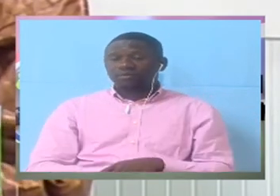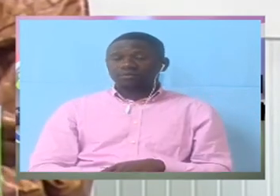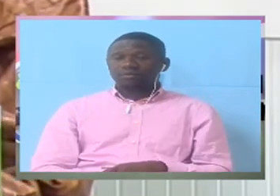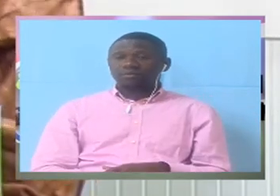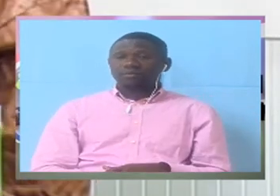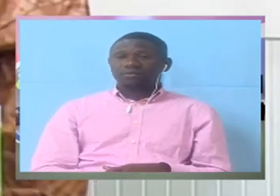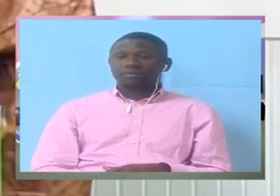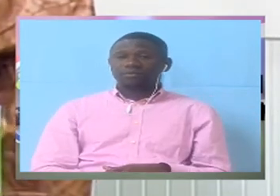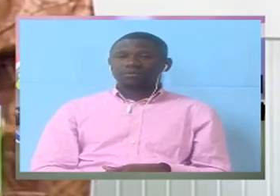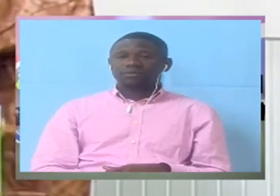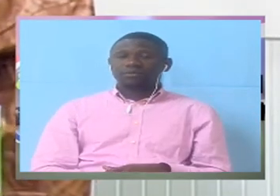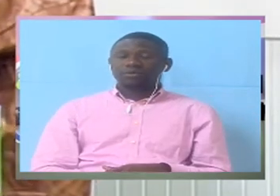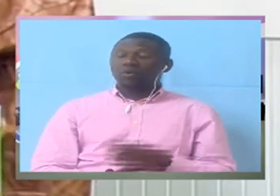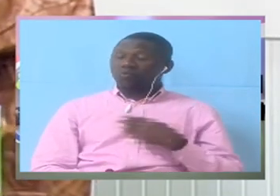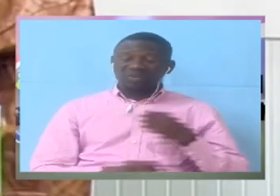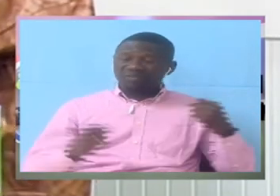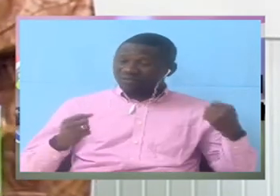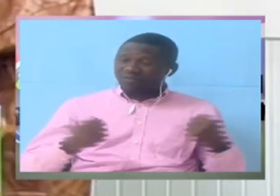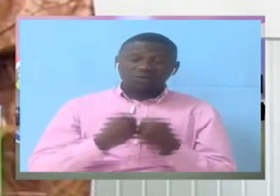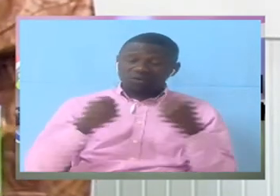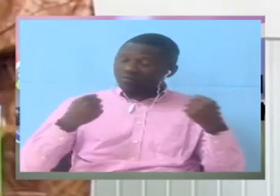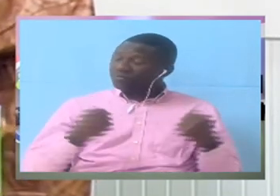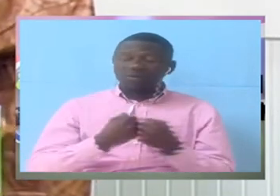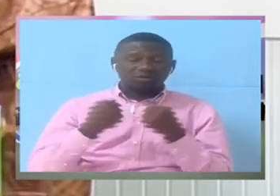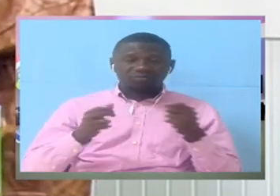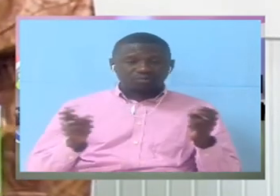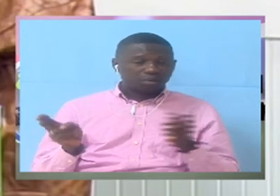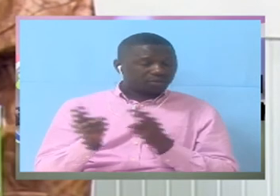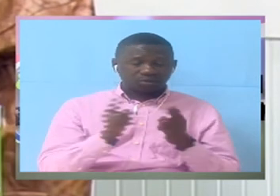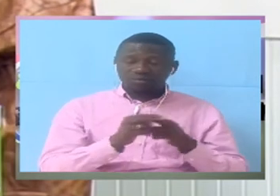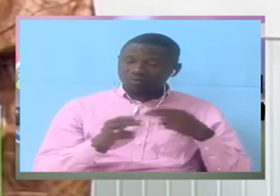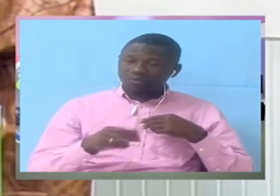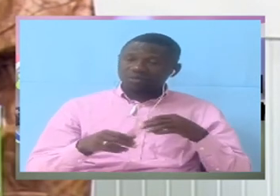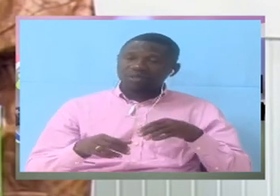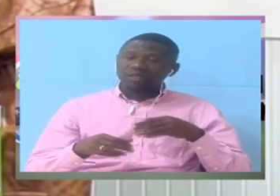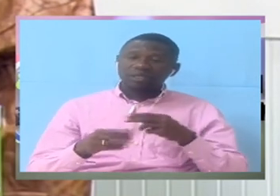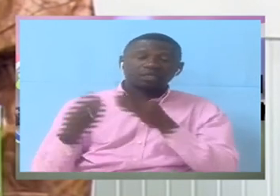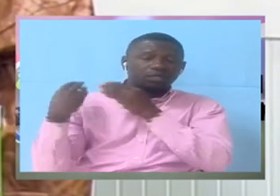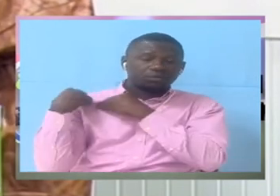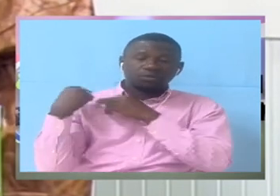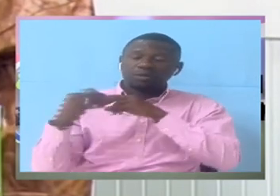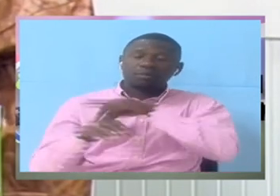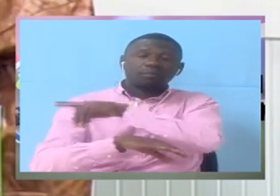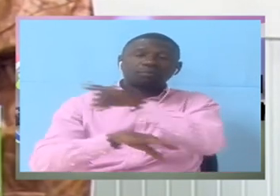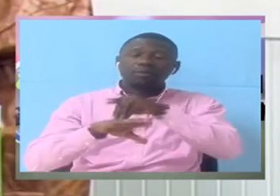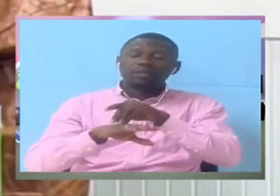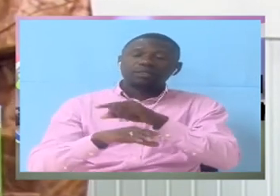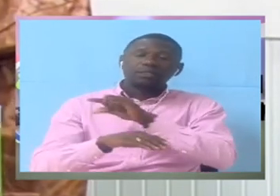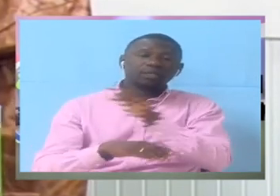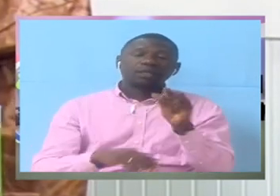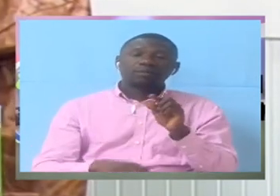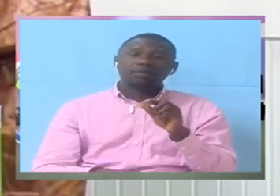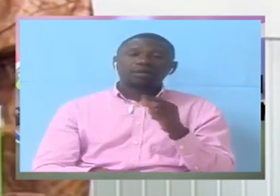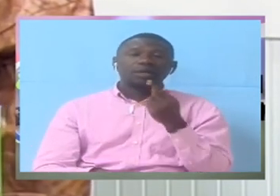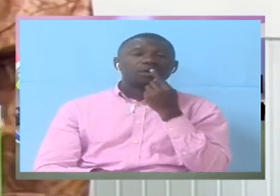red light table. We fought them until we took the place called Red Light from Ghana, them.